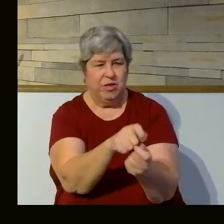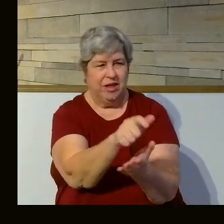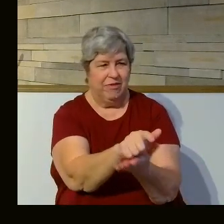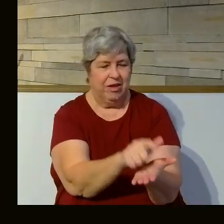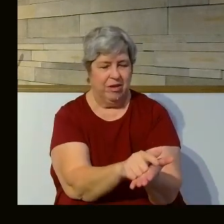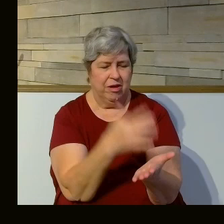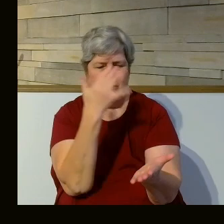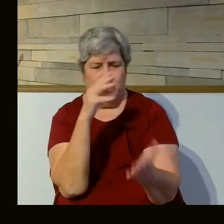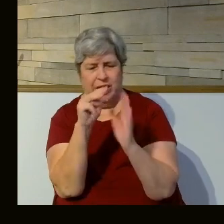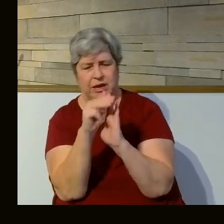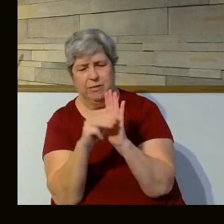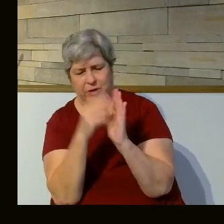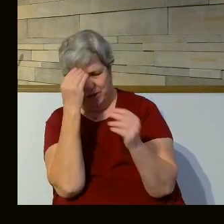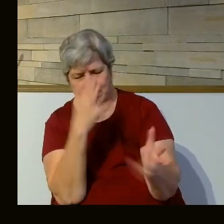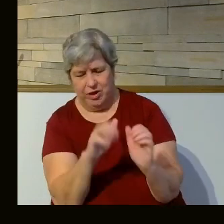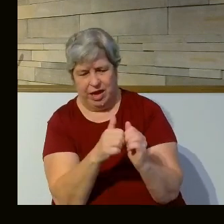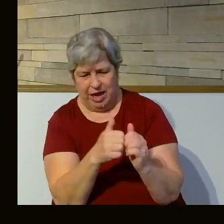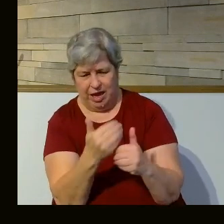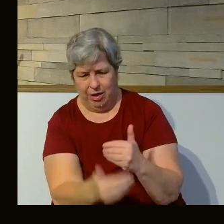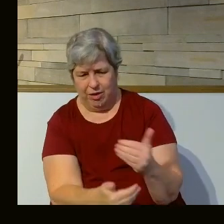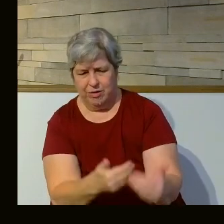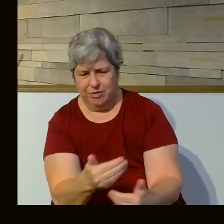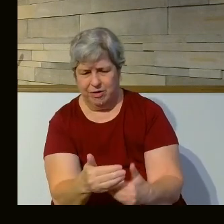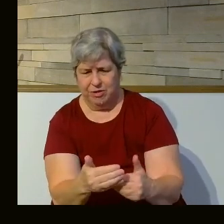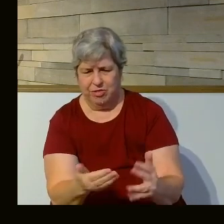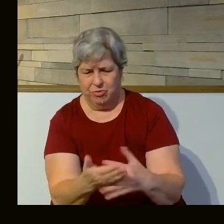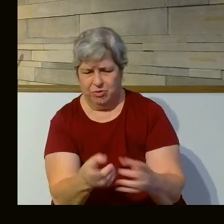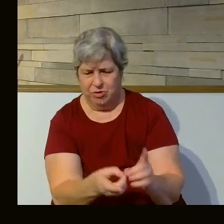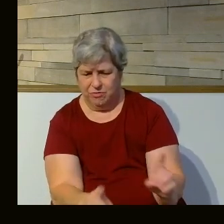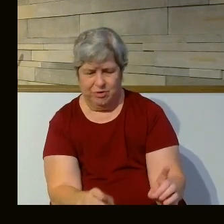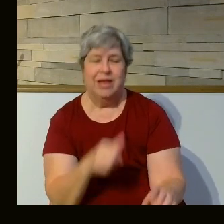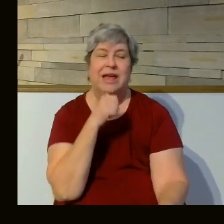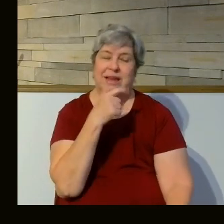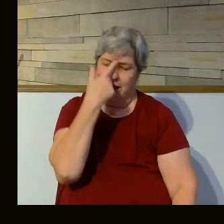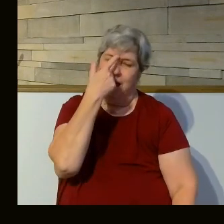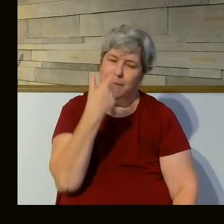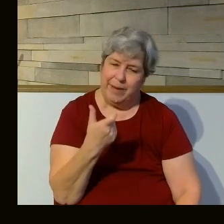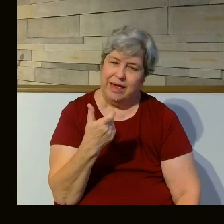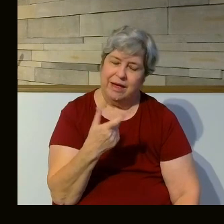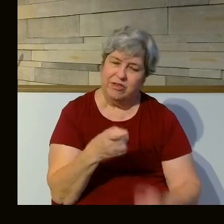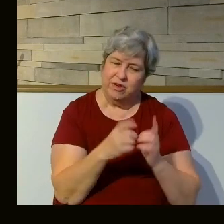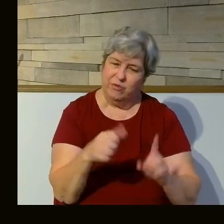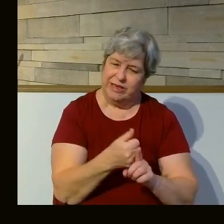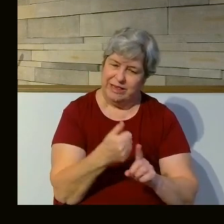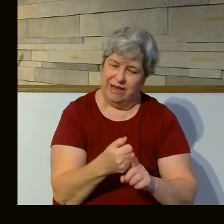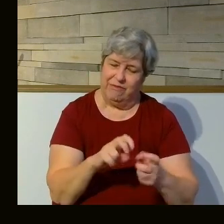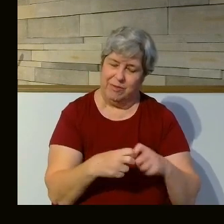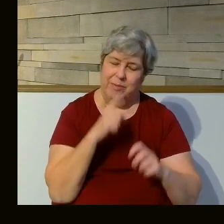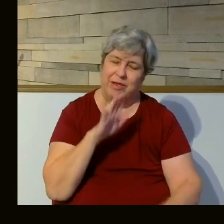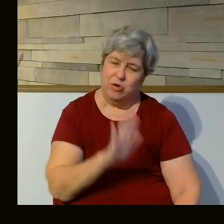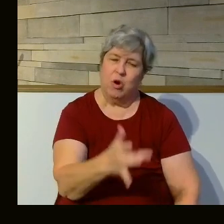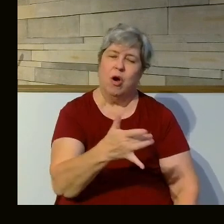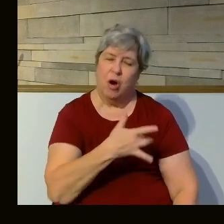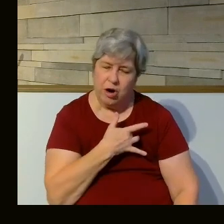did he tell you how you needed to do divorce? It's not because of the divorce. The problem is your heart. You